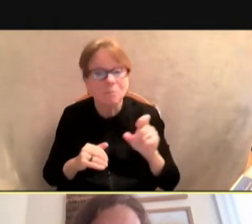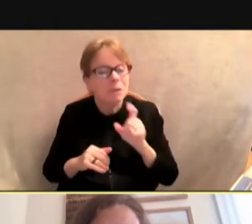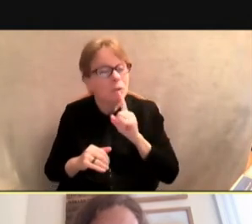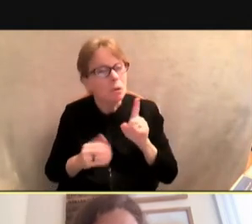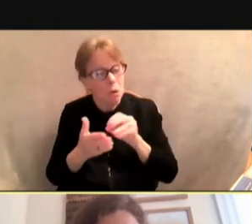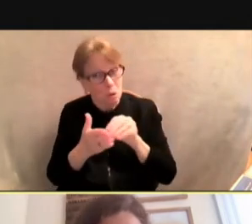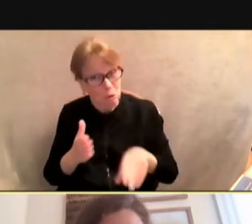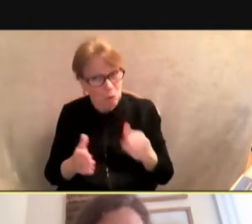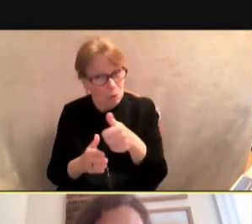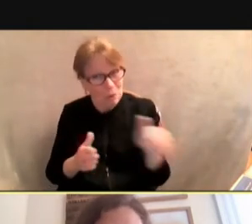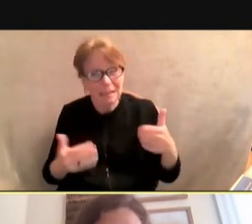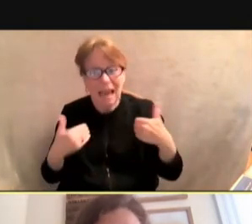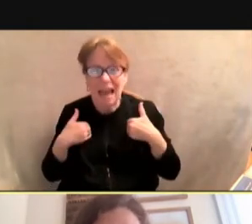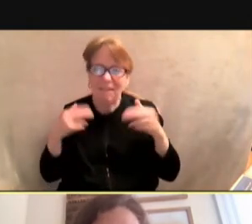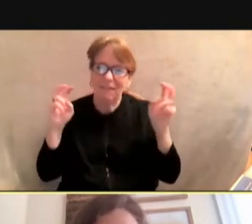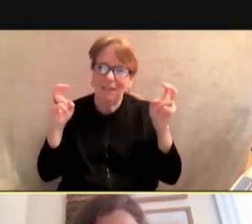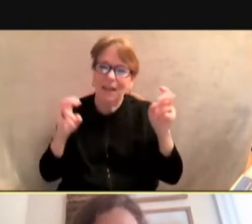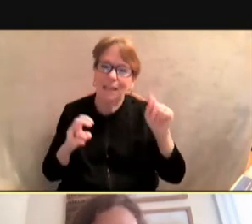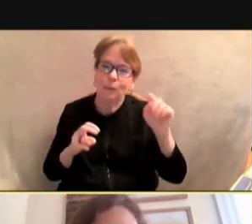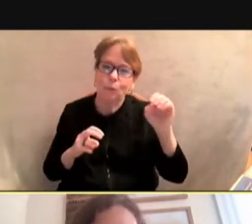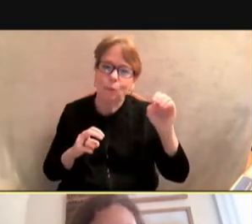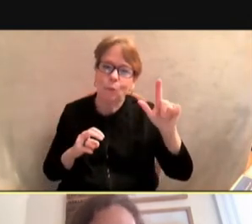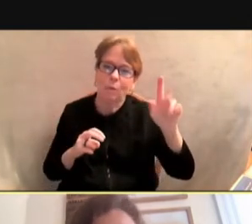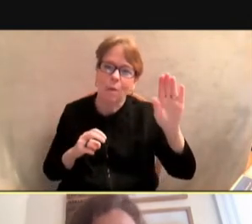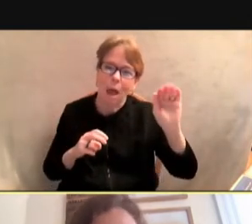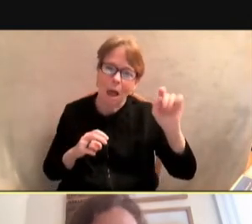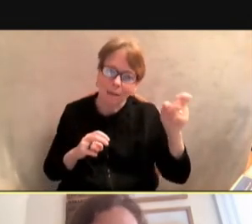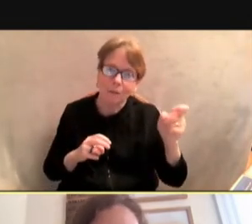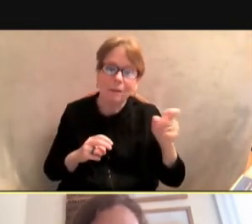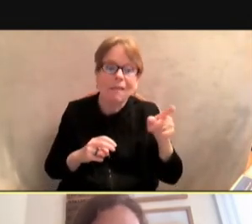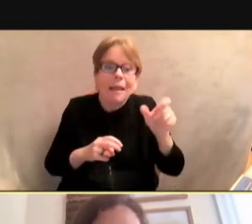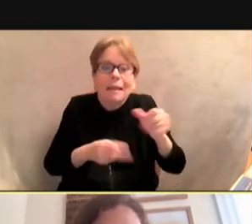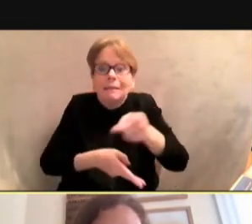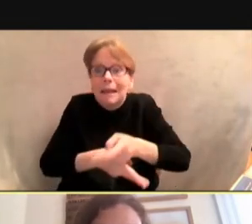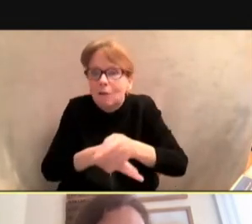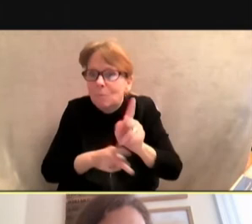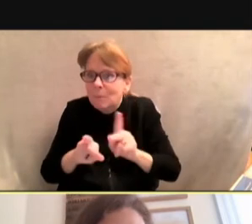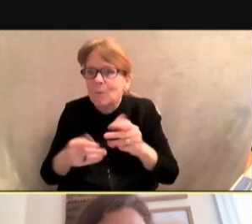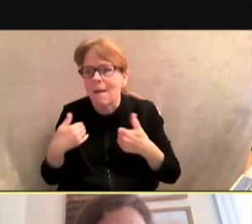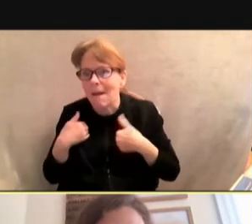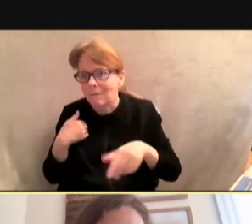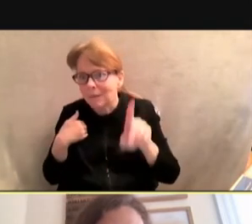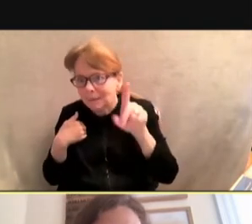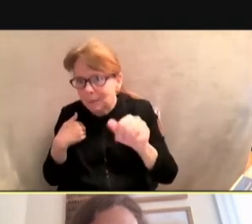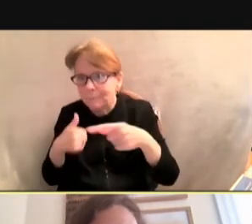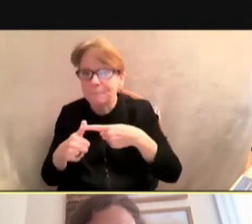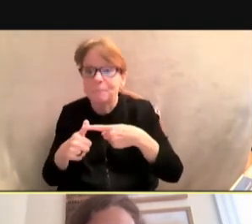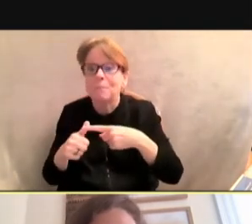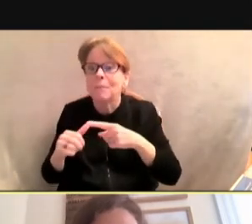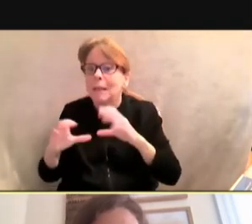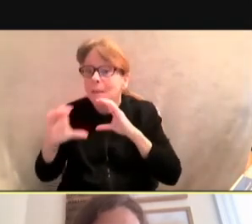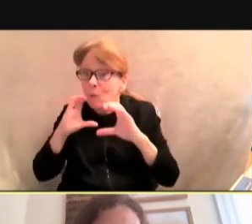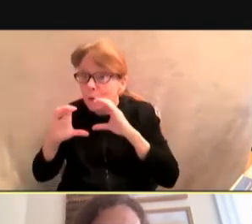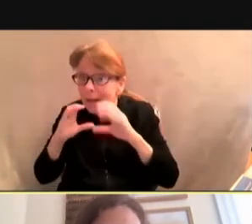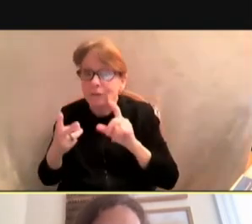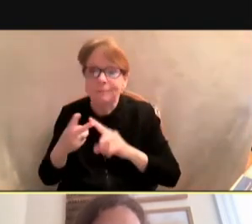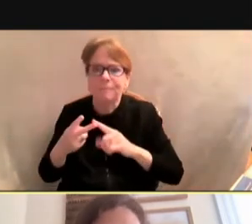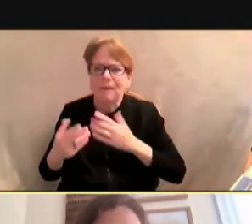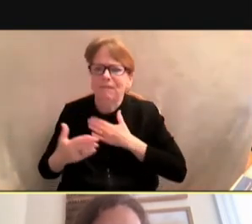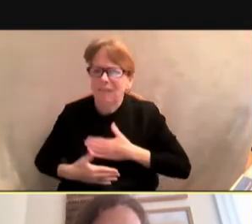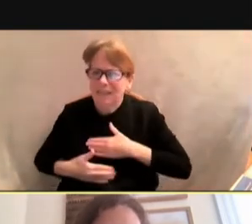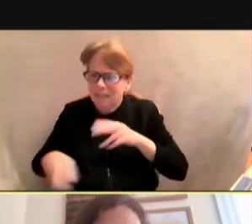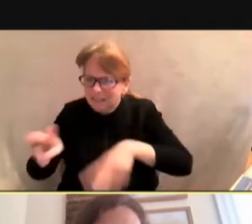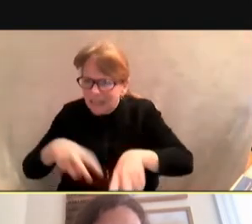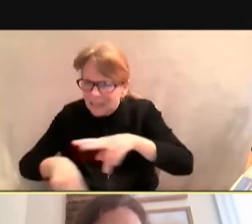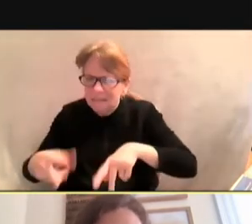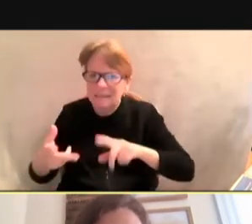clinical toolbox to help care for patients with disabilities, including the communication skills, physical exam skills, and clinical